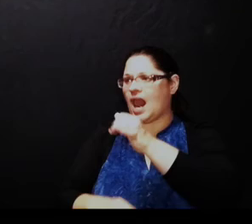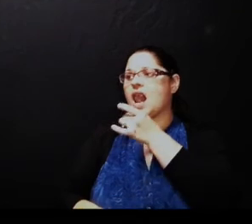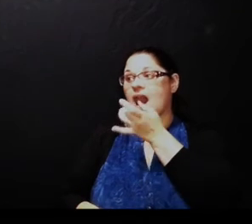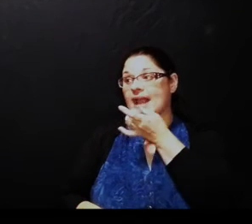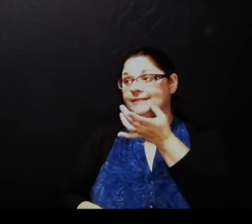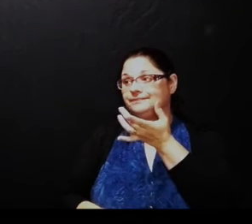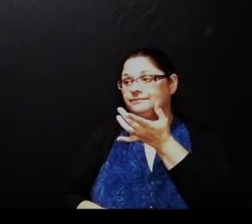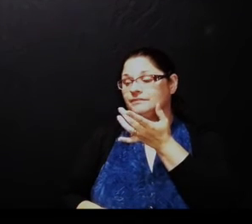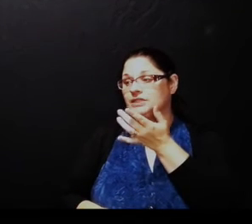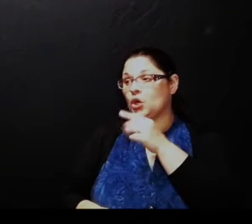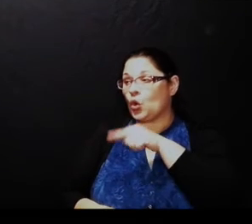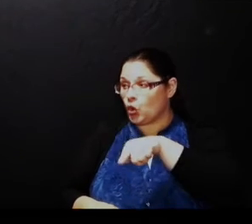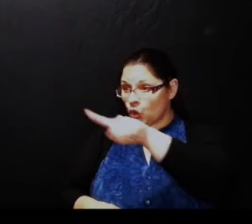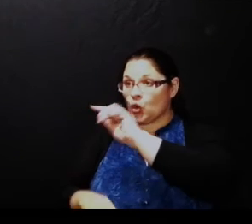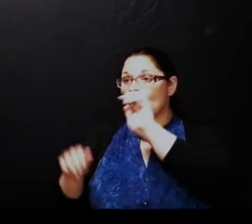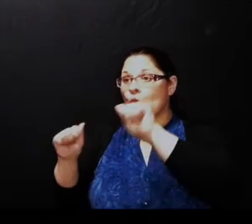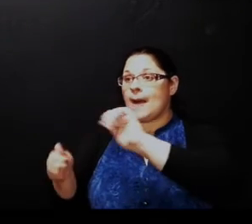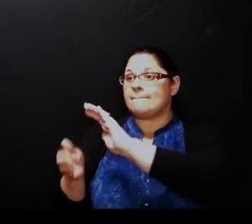of light.